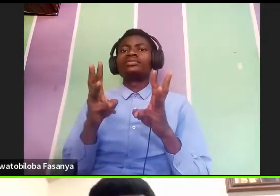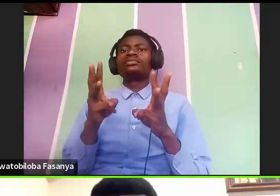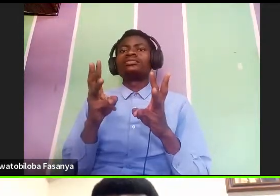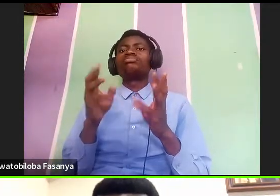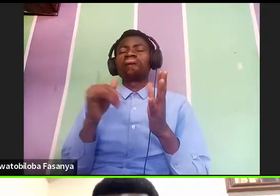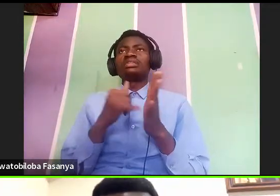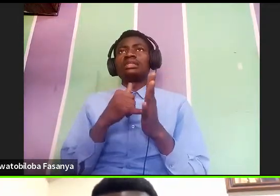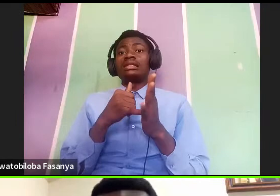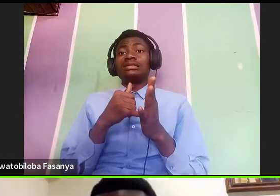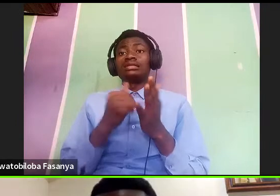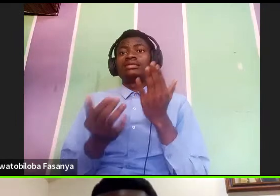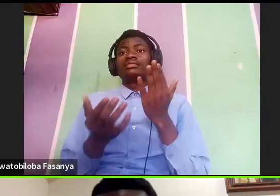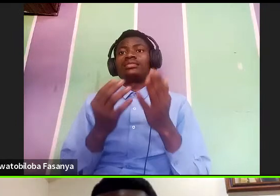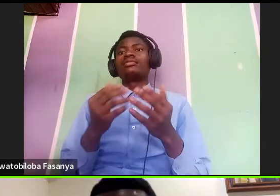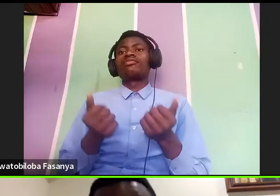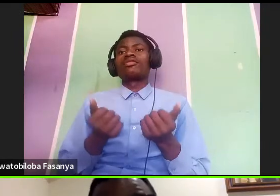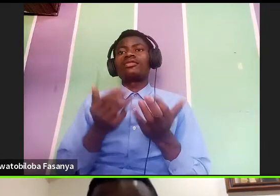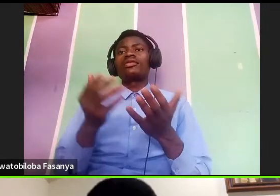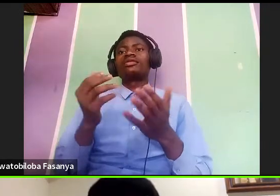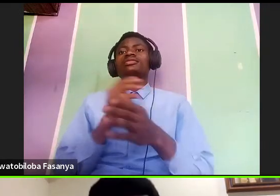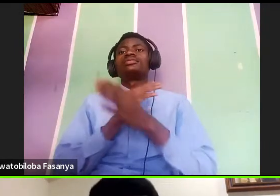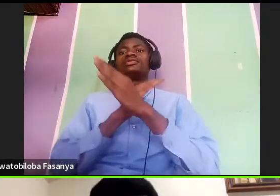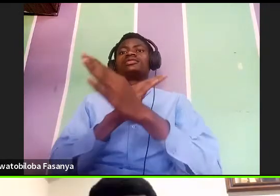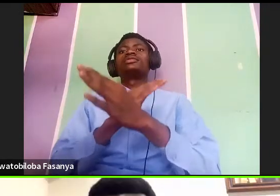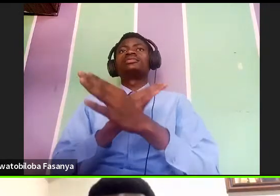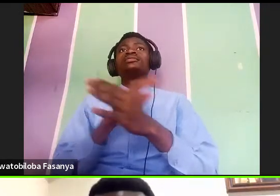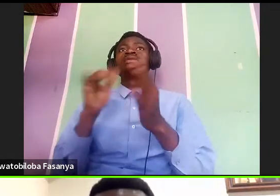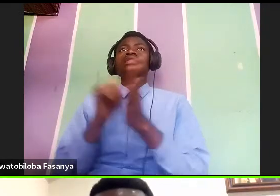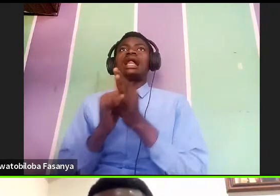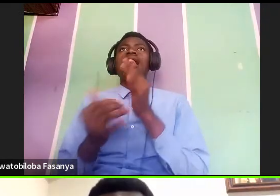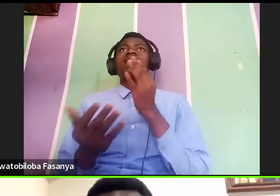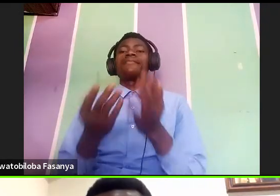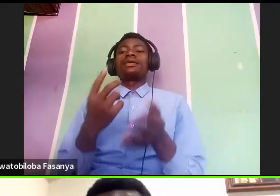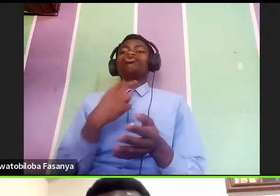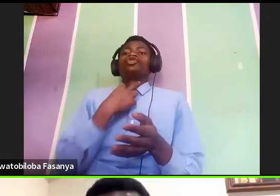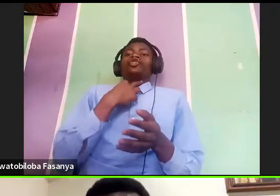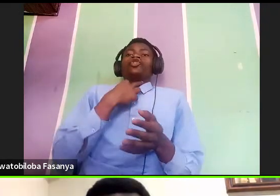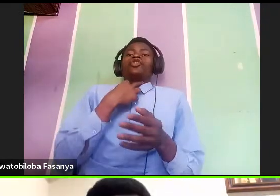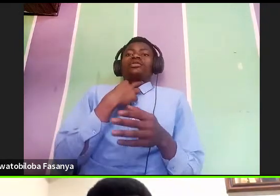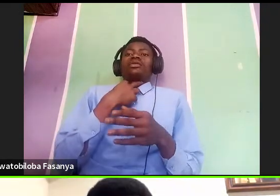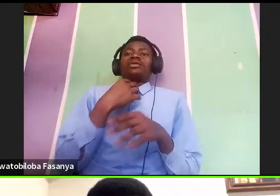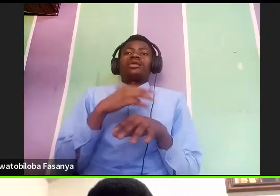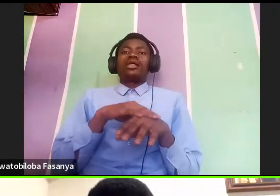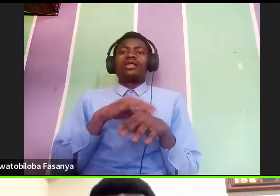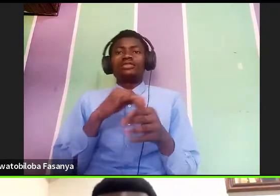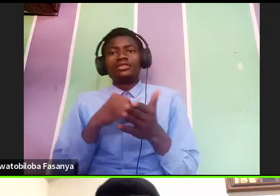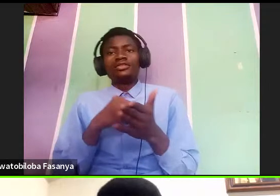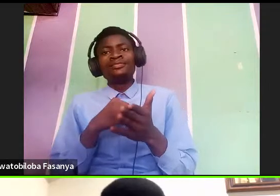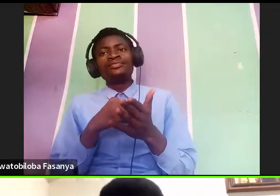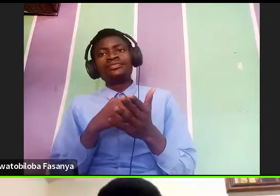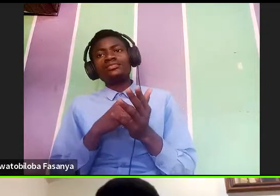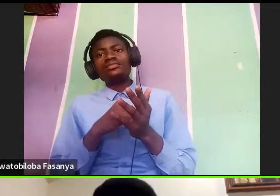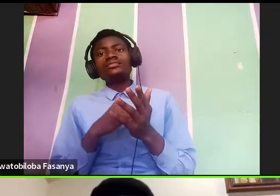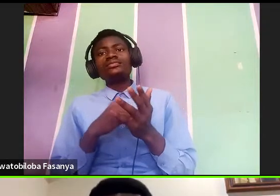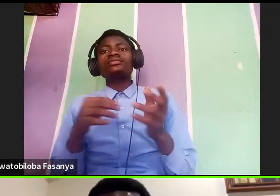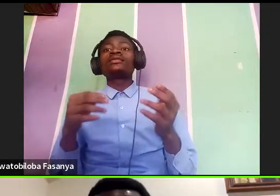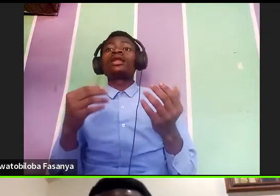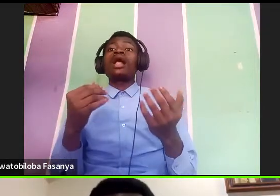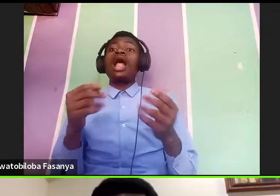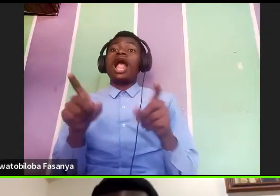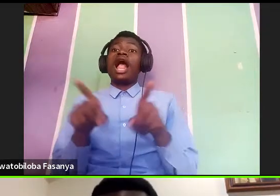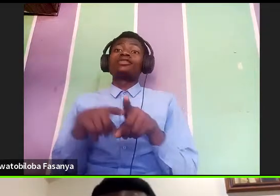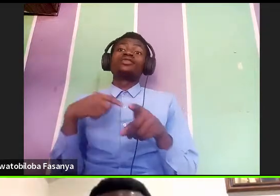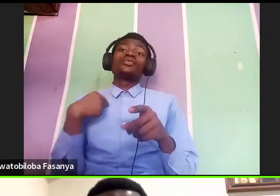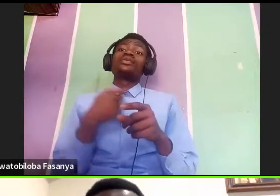obstruction. You may then choke on it. But as we talked about the bone as well,